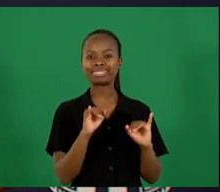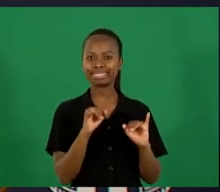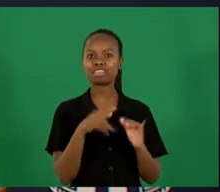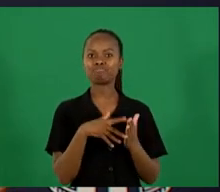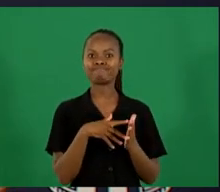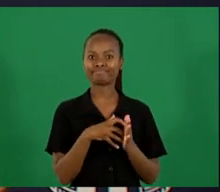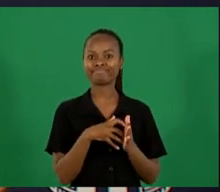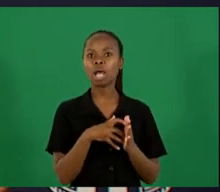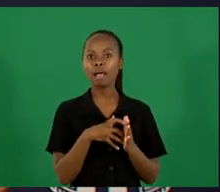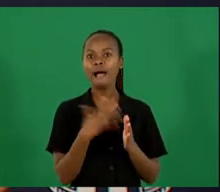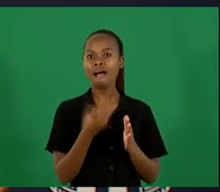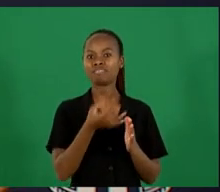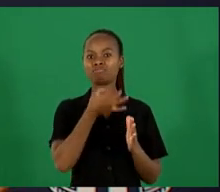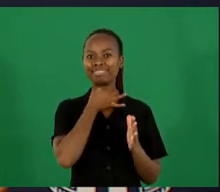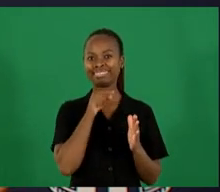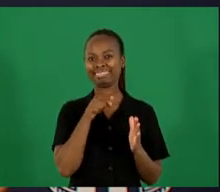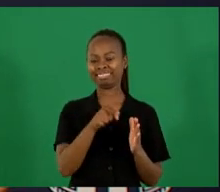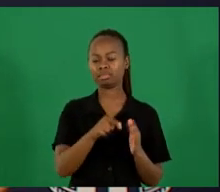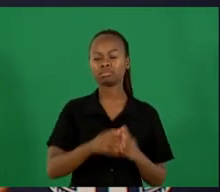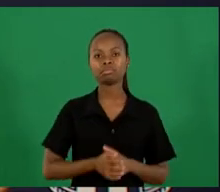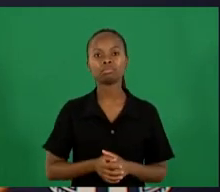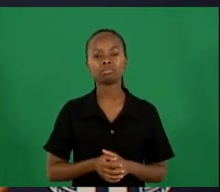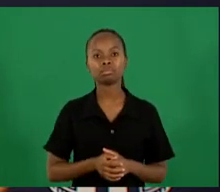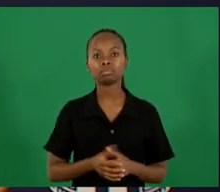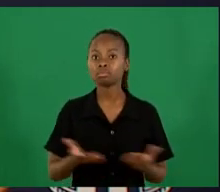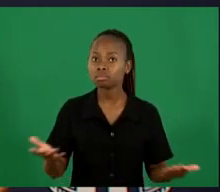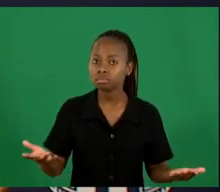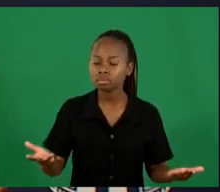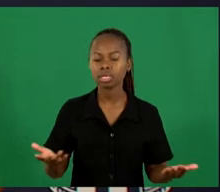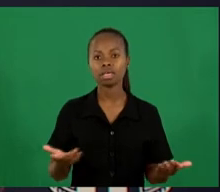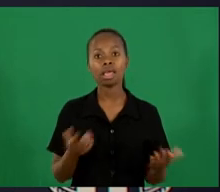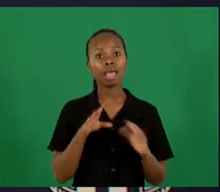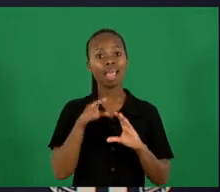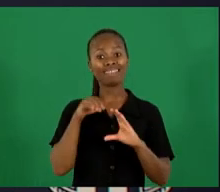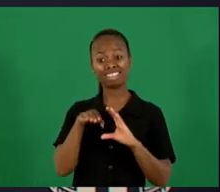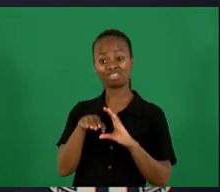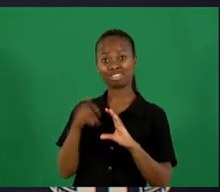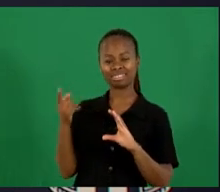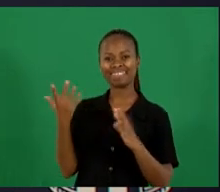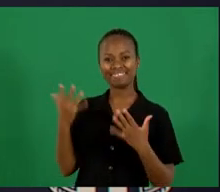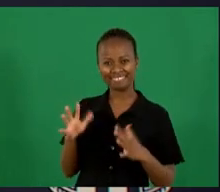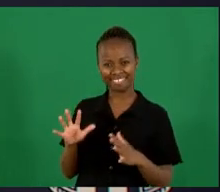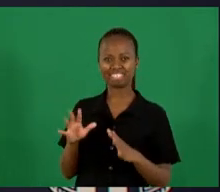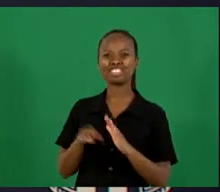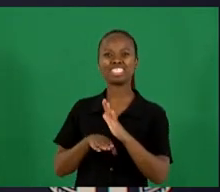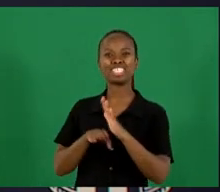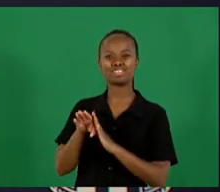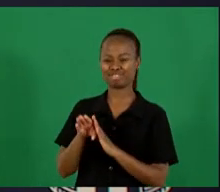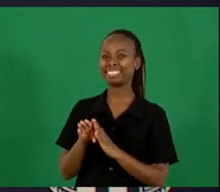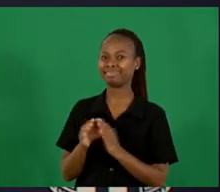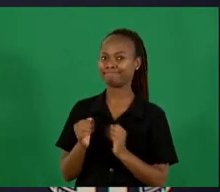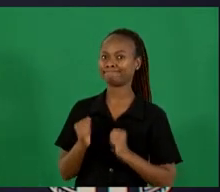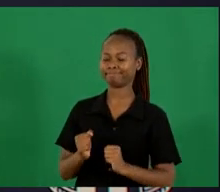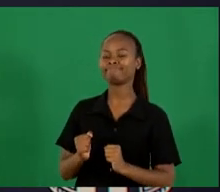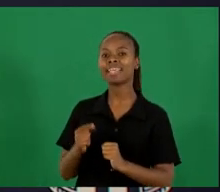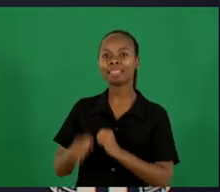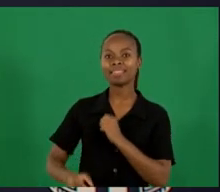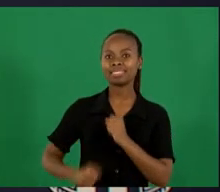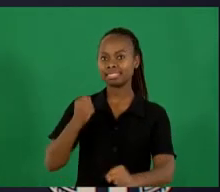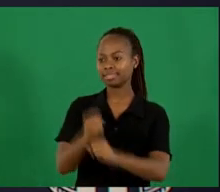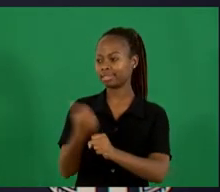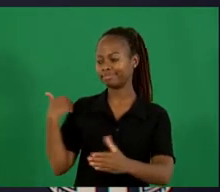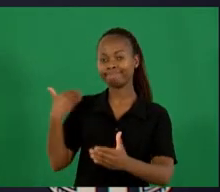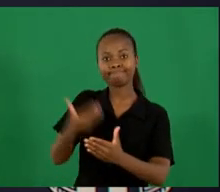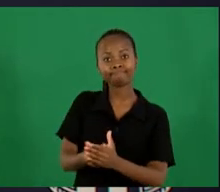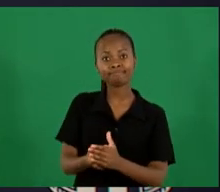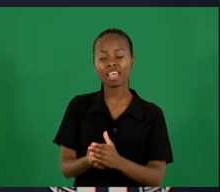Inflation expectations increased strongly over the past year. Average expectations of future inflation surveyed in the